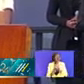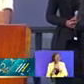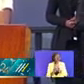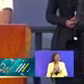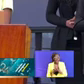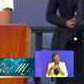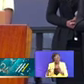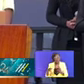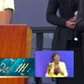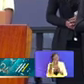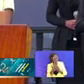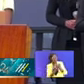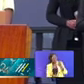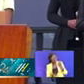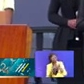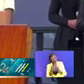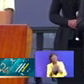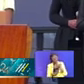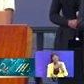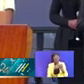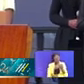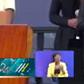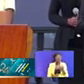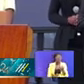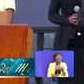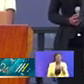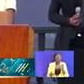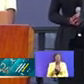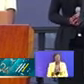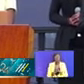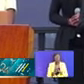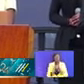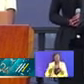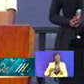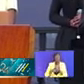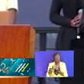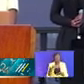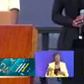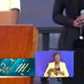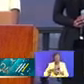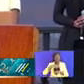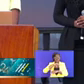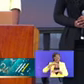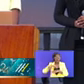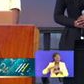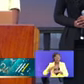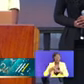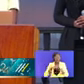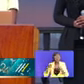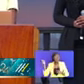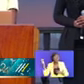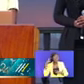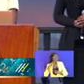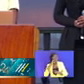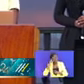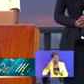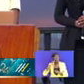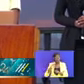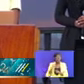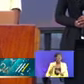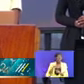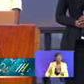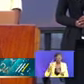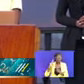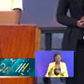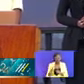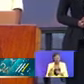things bloodsheds and a lot of things that happened in the nation but in the month of June I heard the Lord and he